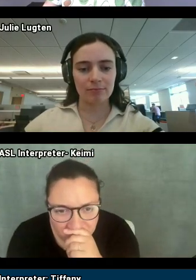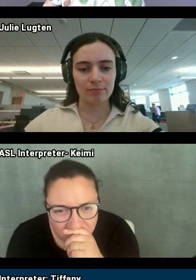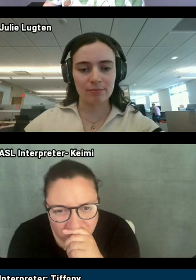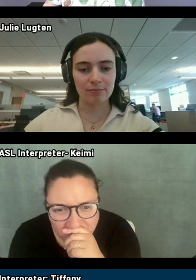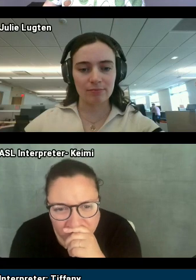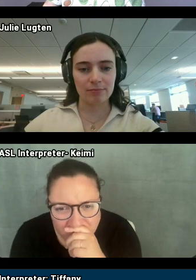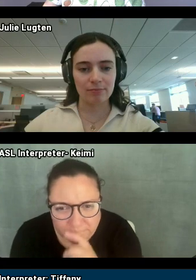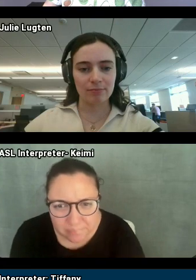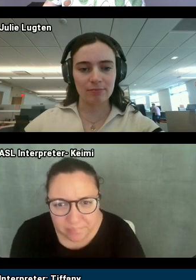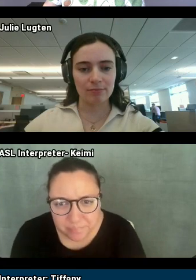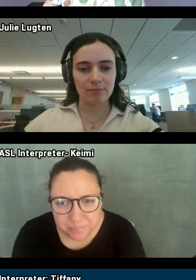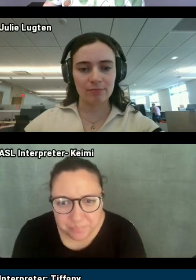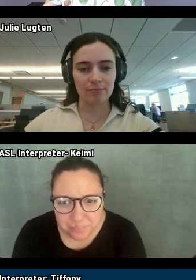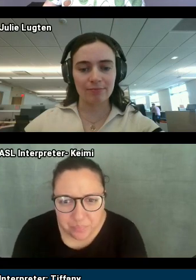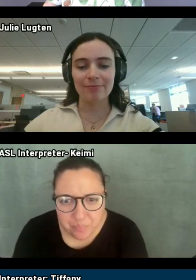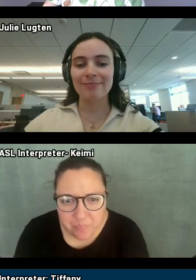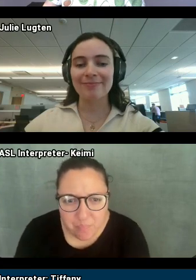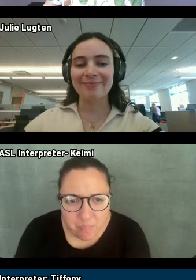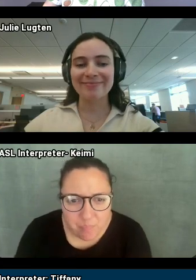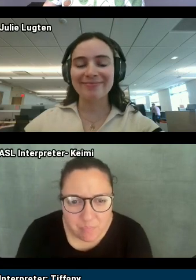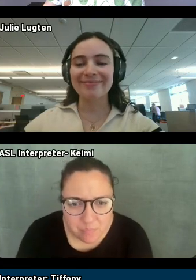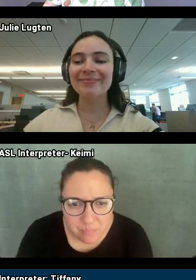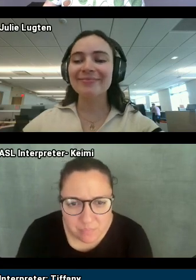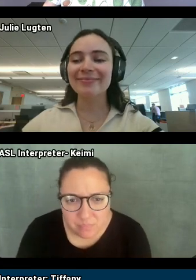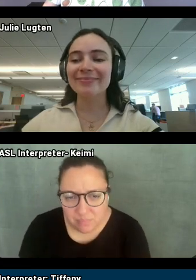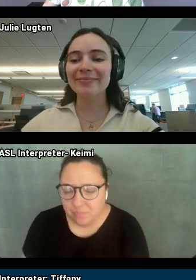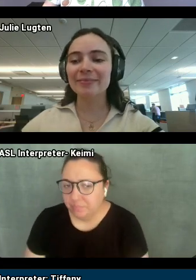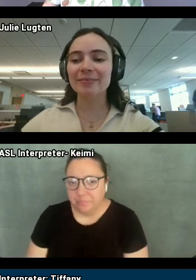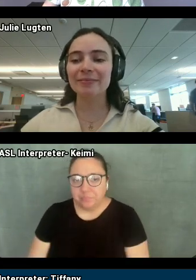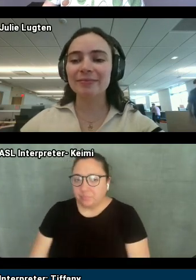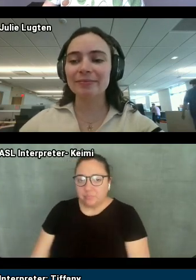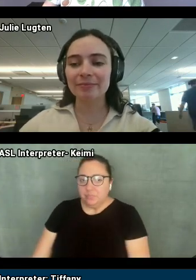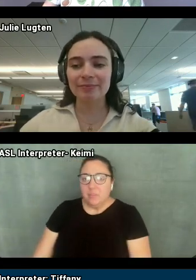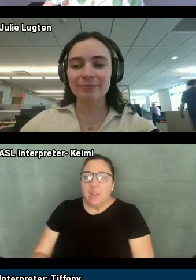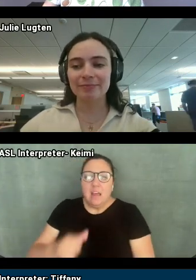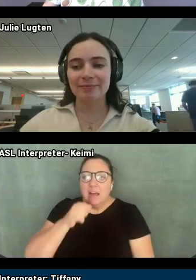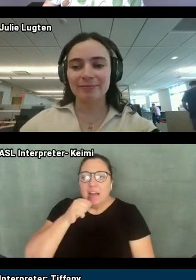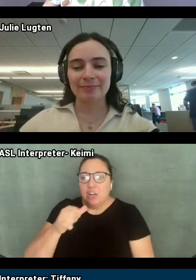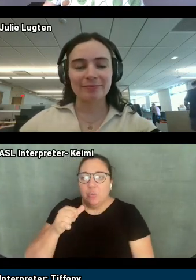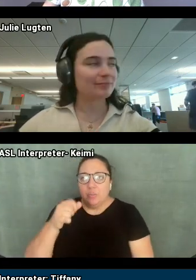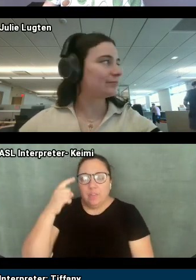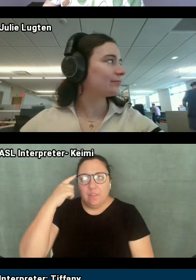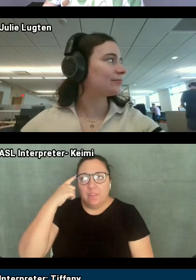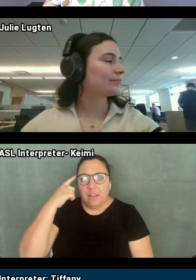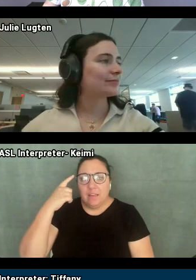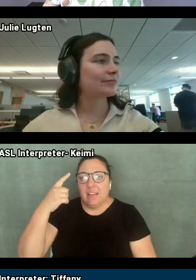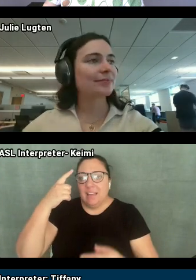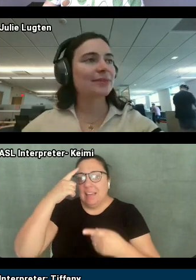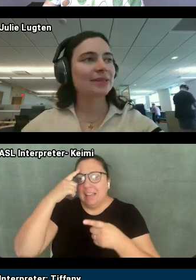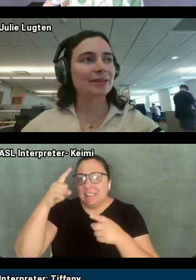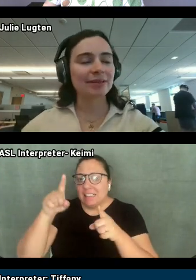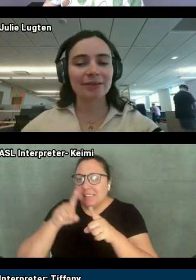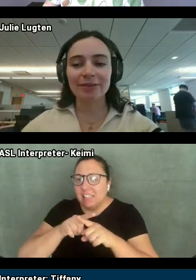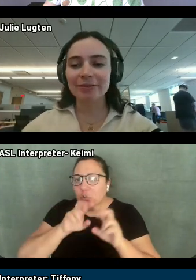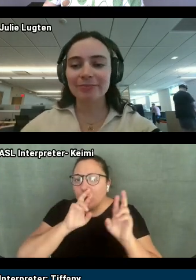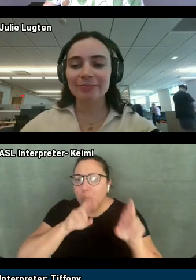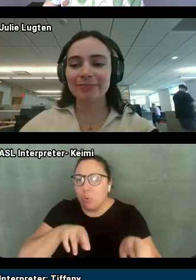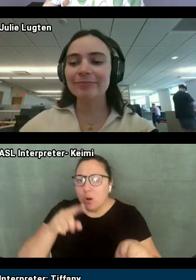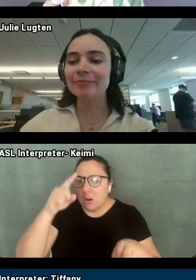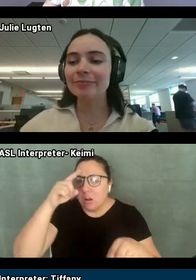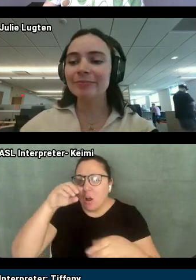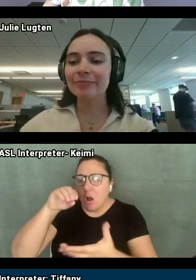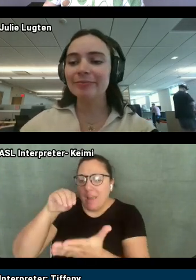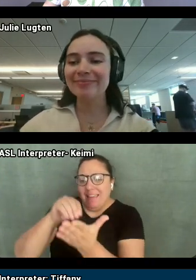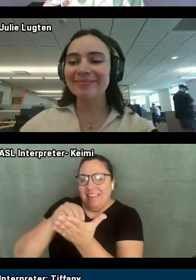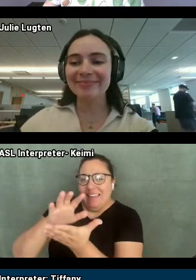Oh, yeah, it's probably the worst type of. I don't think you can put like a deal report on a contact record. I'm